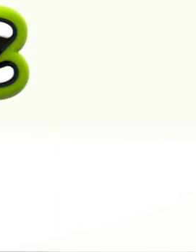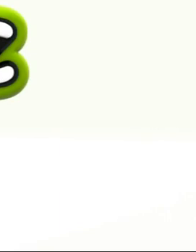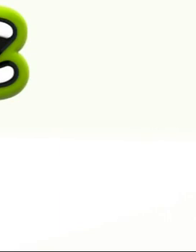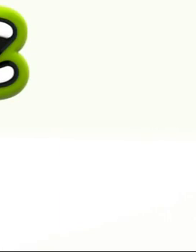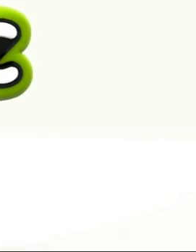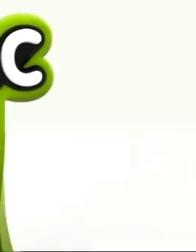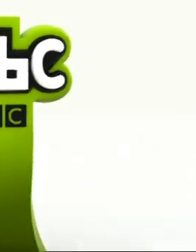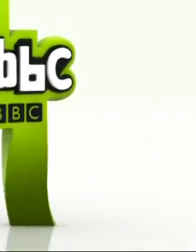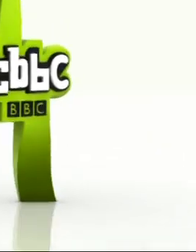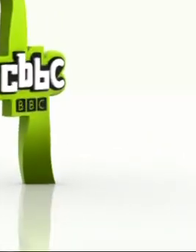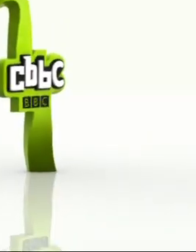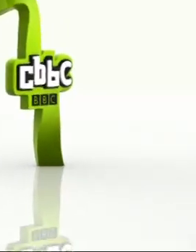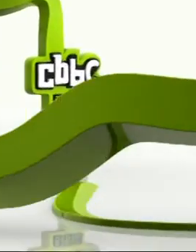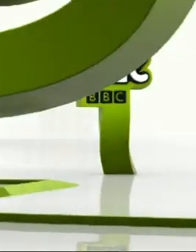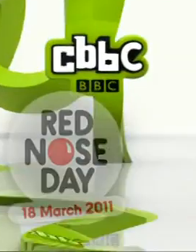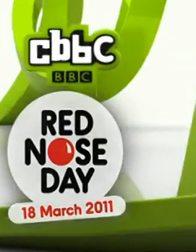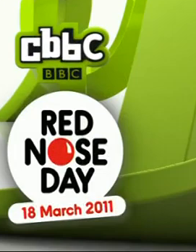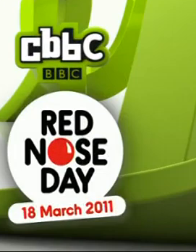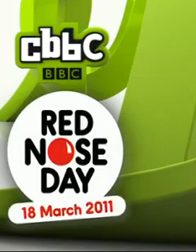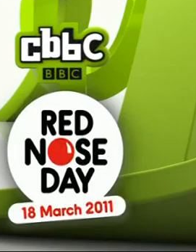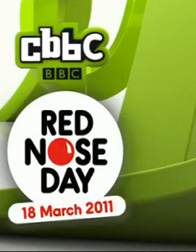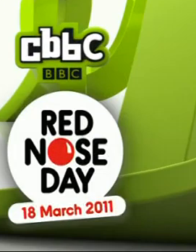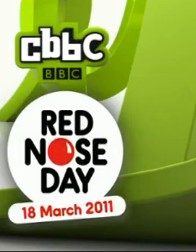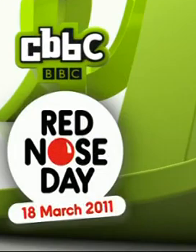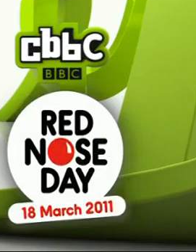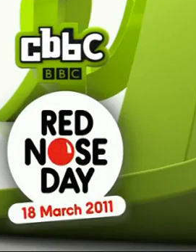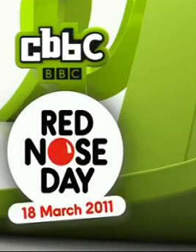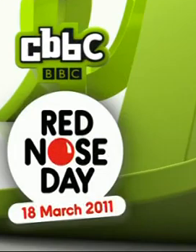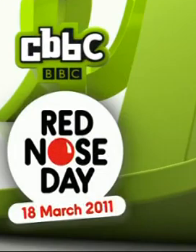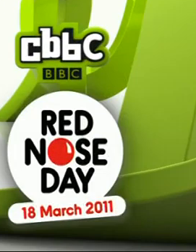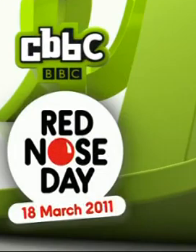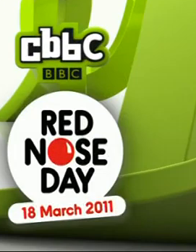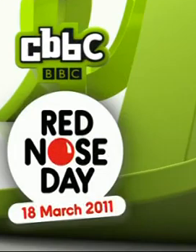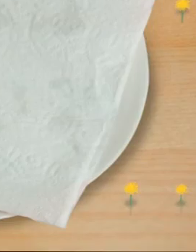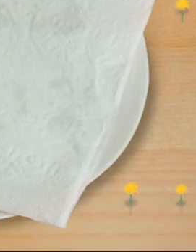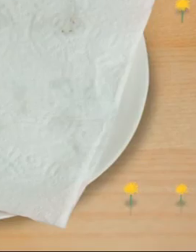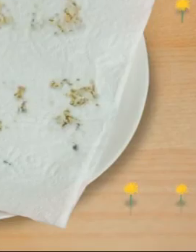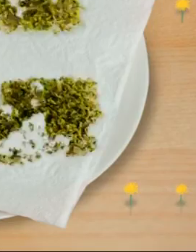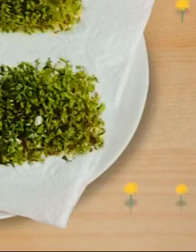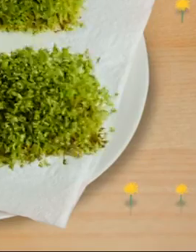2011? Continues today at 5:15 on BBC One. Get ready to vote.